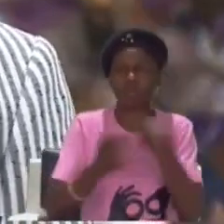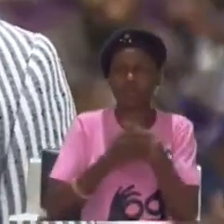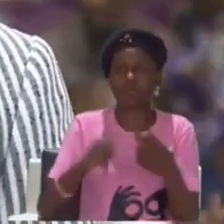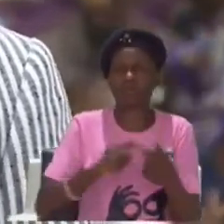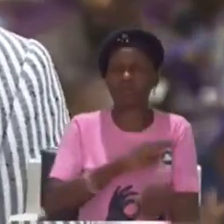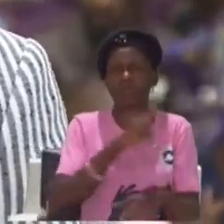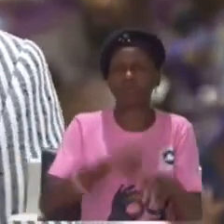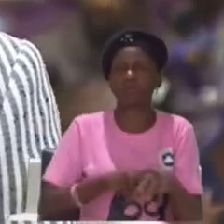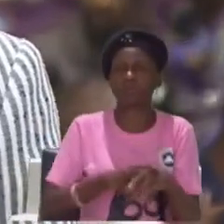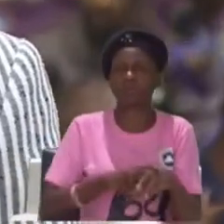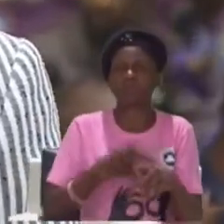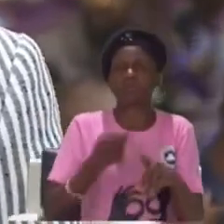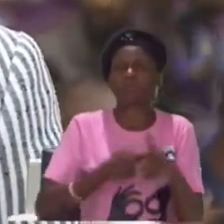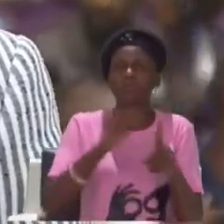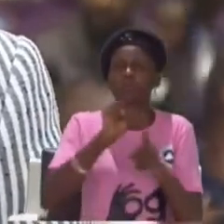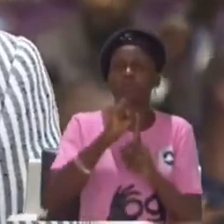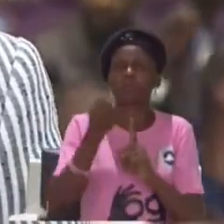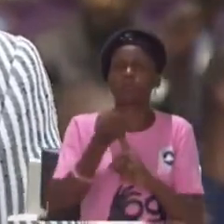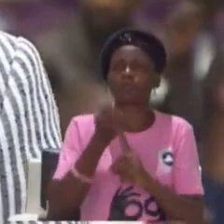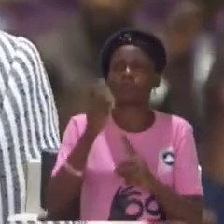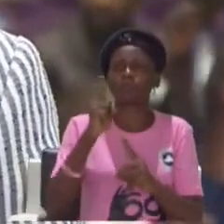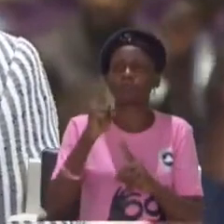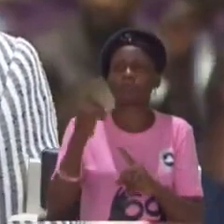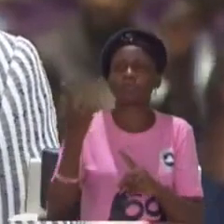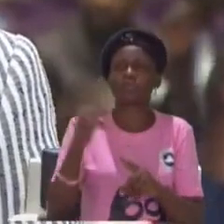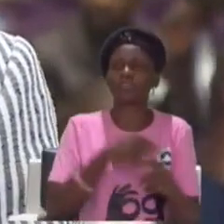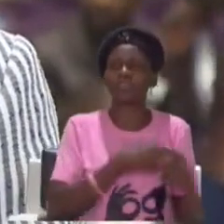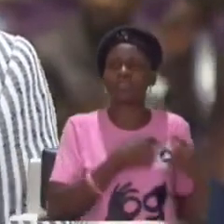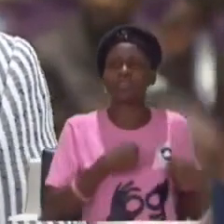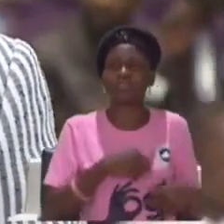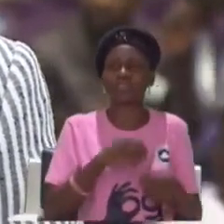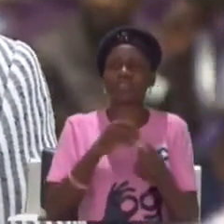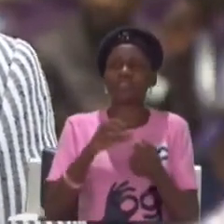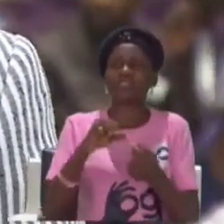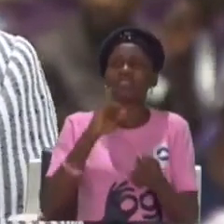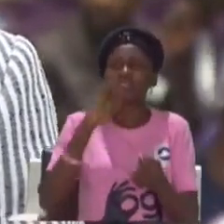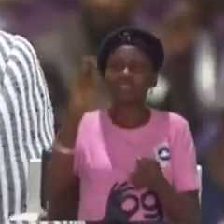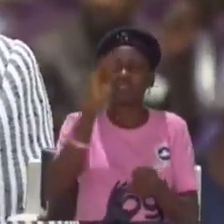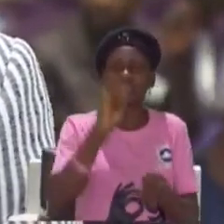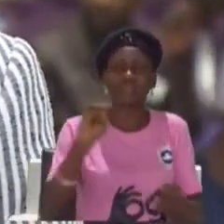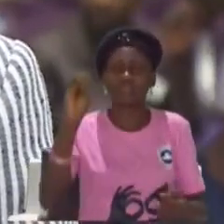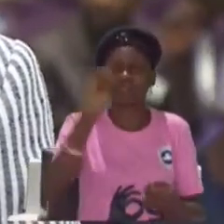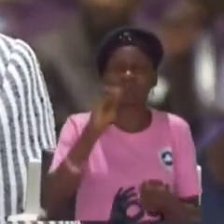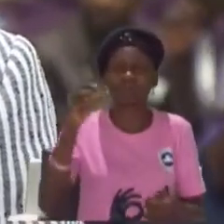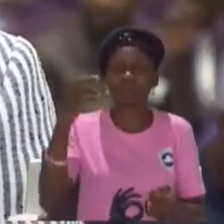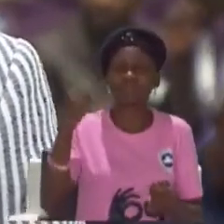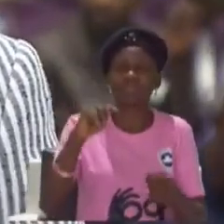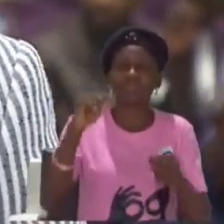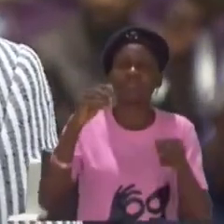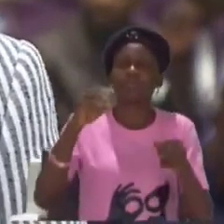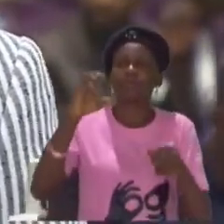recover from a situation where the heart rate was zero. The oxygen